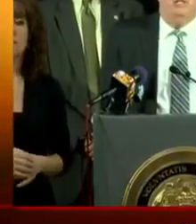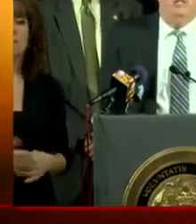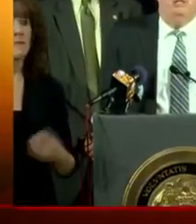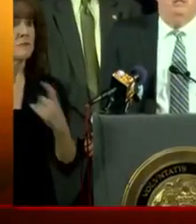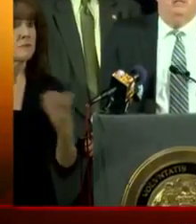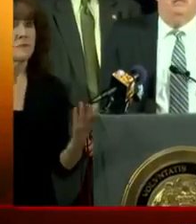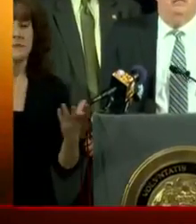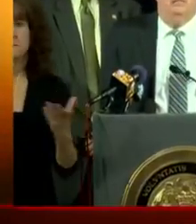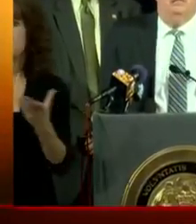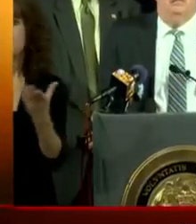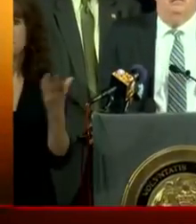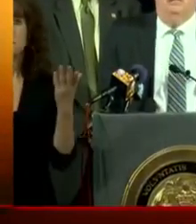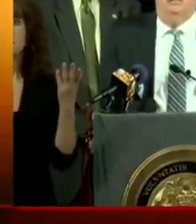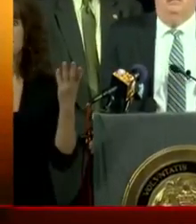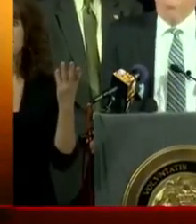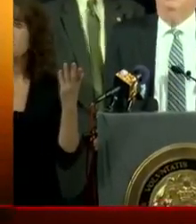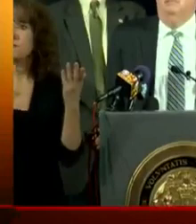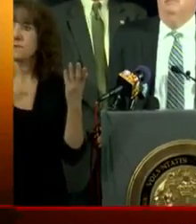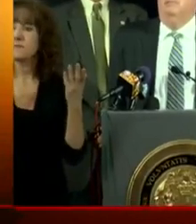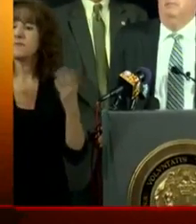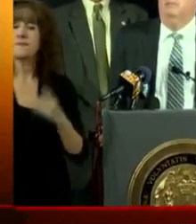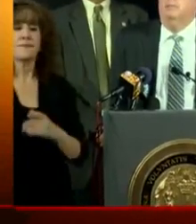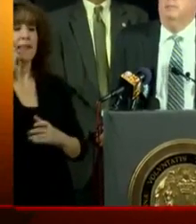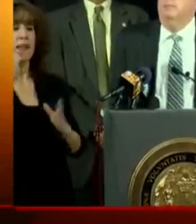Any questions?